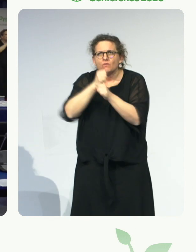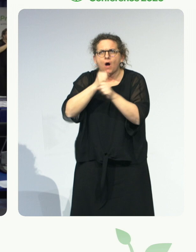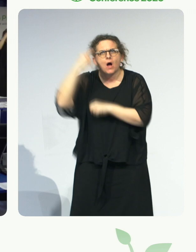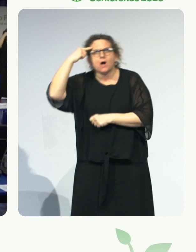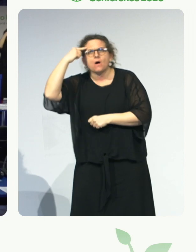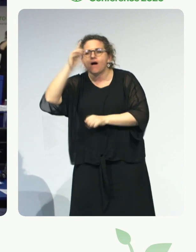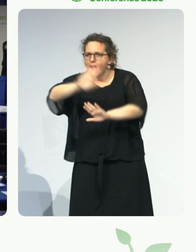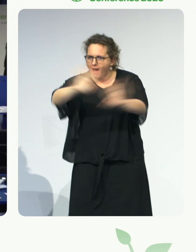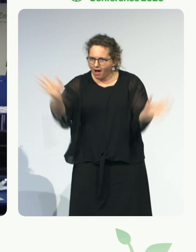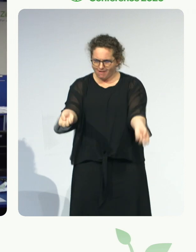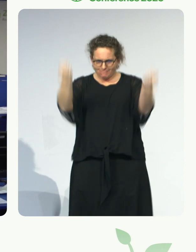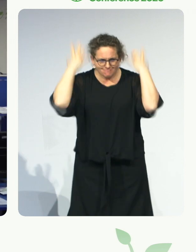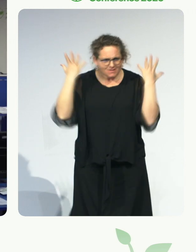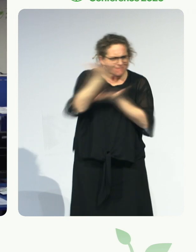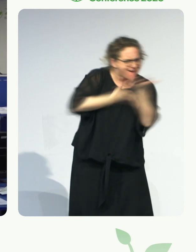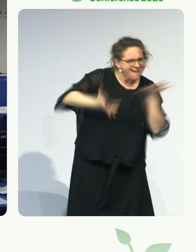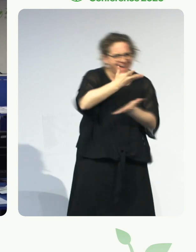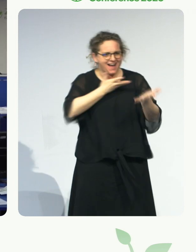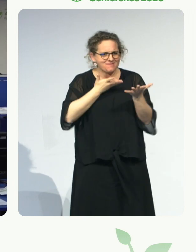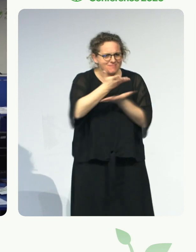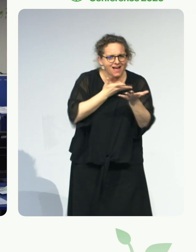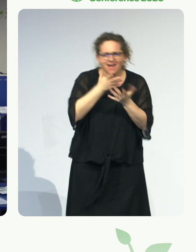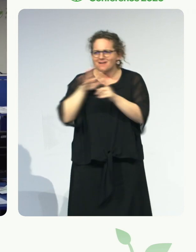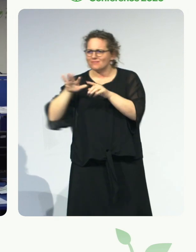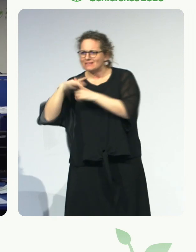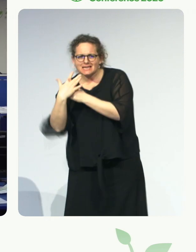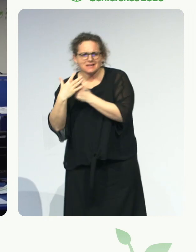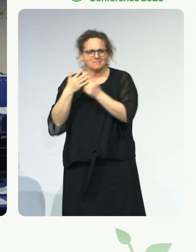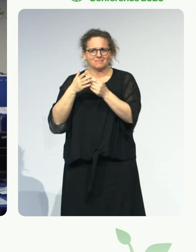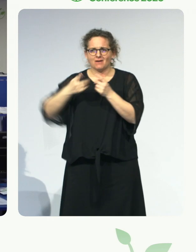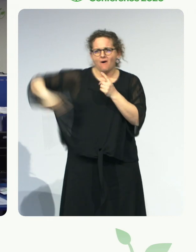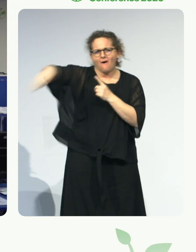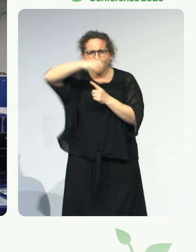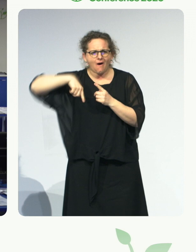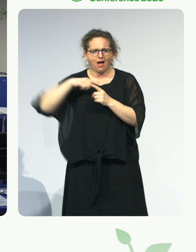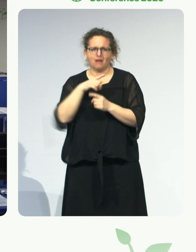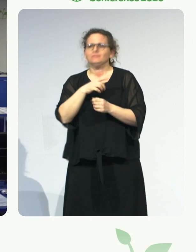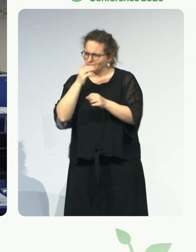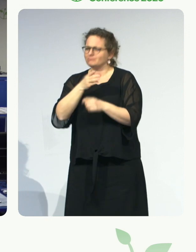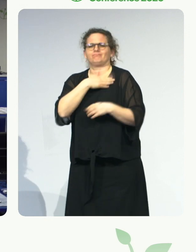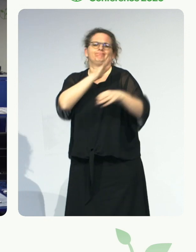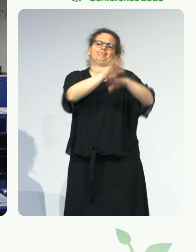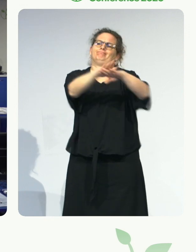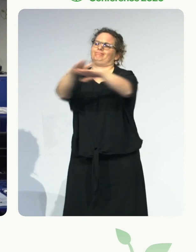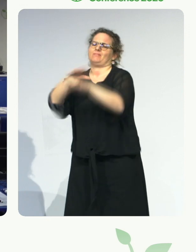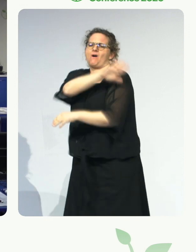Zero Conference tribe, can we just say we're doing a really good job today? Yeah?